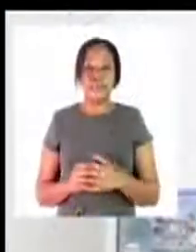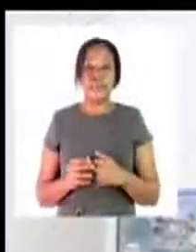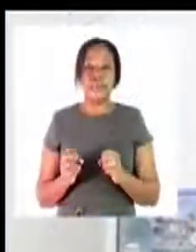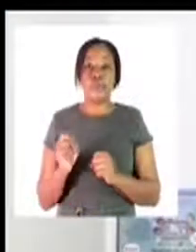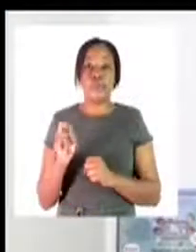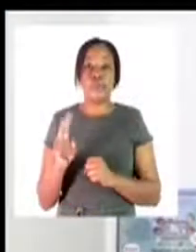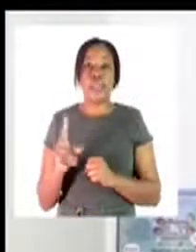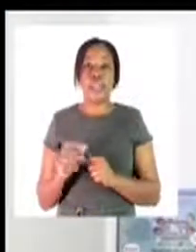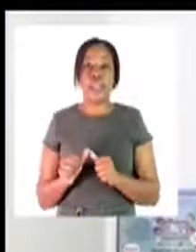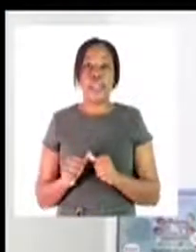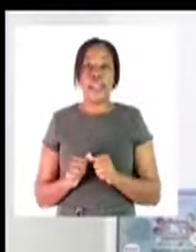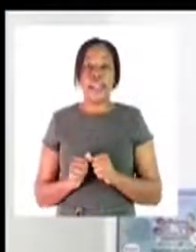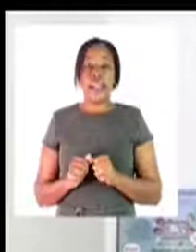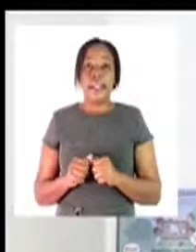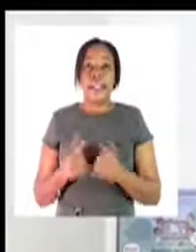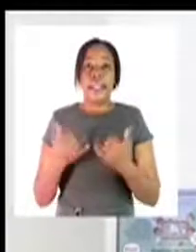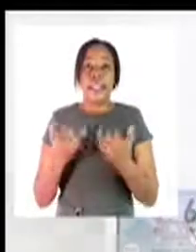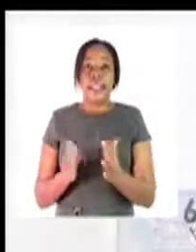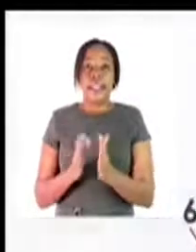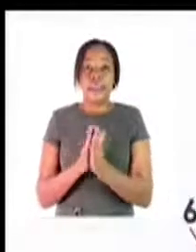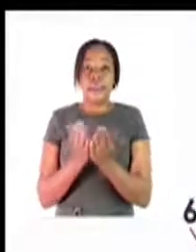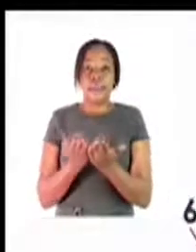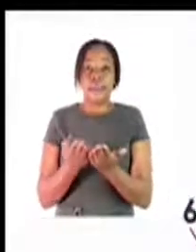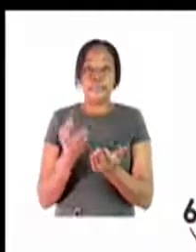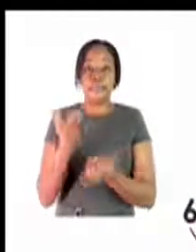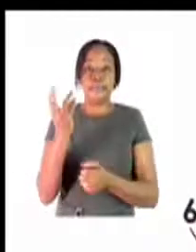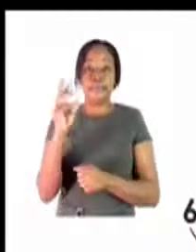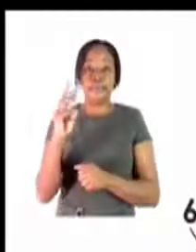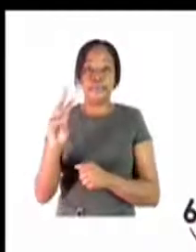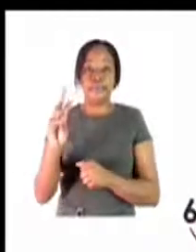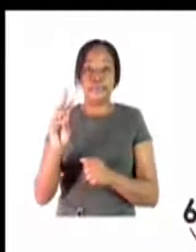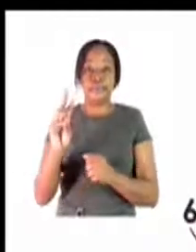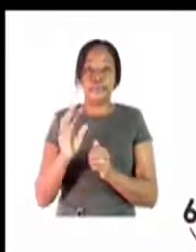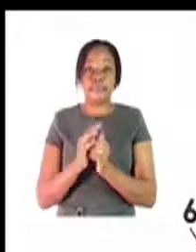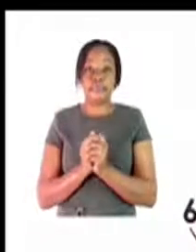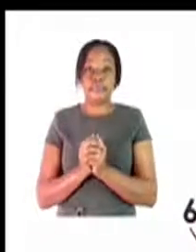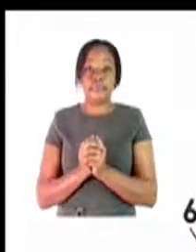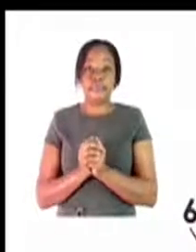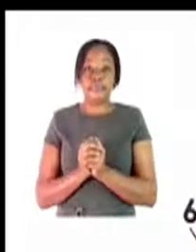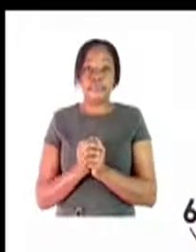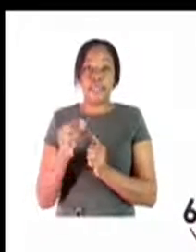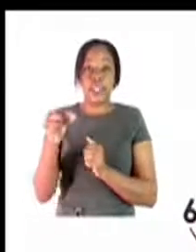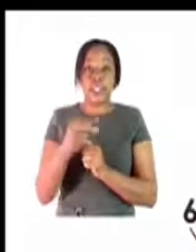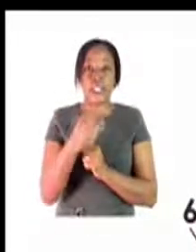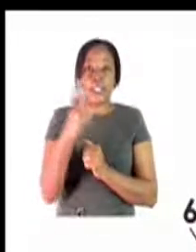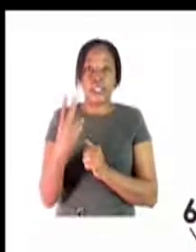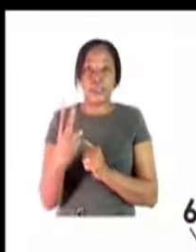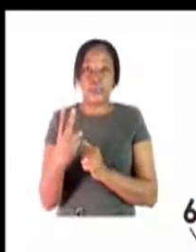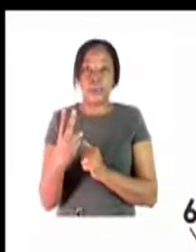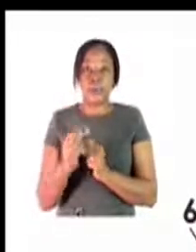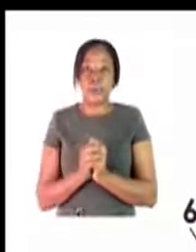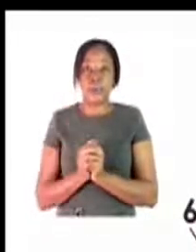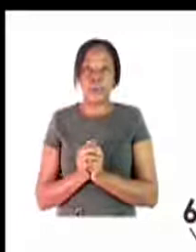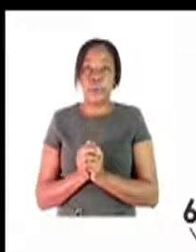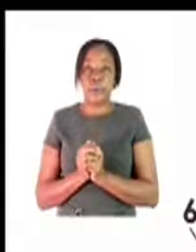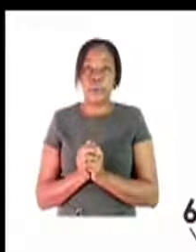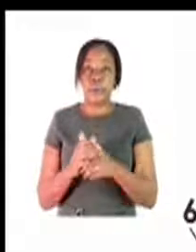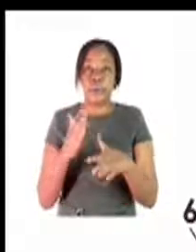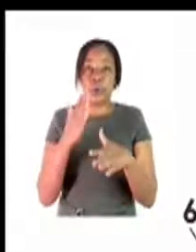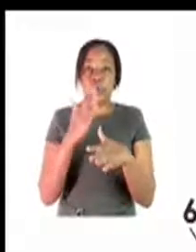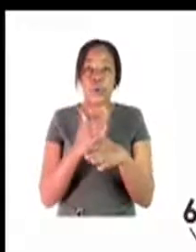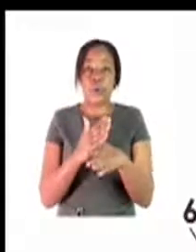Okay, let's go together on page 6 for the grade 2s. Grade 2, your work on